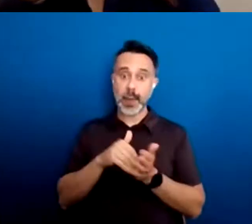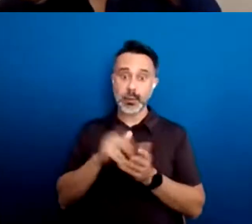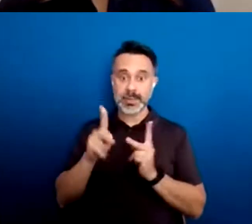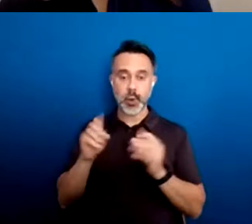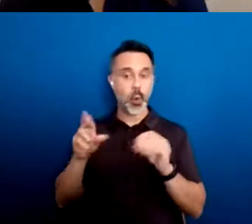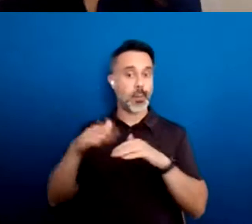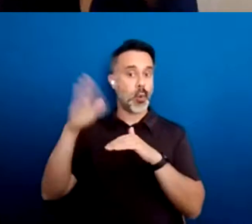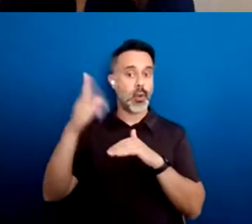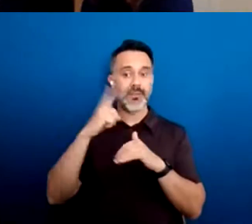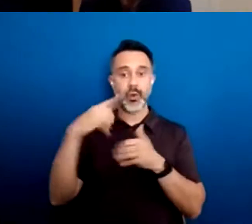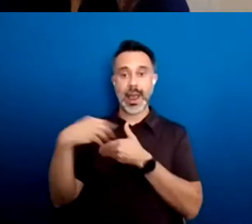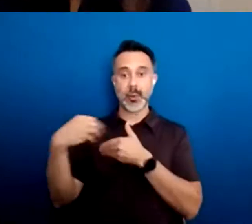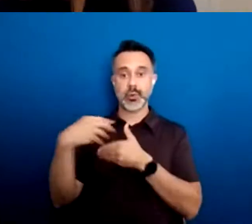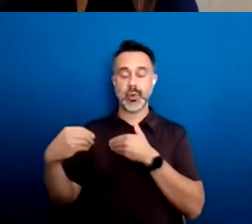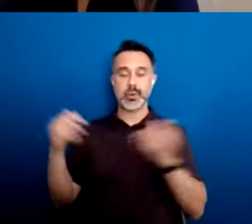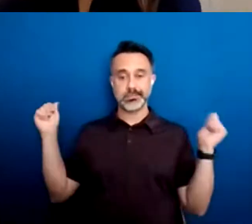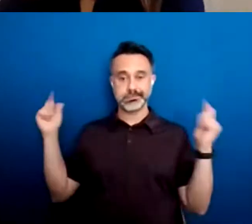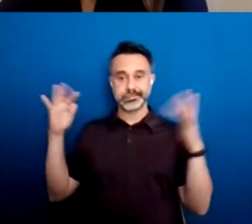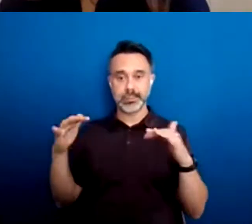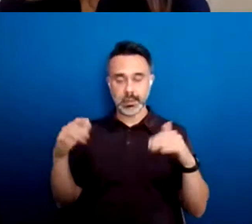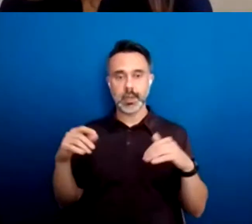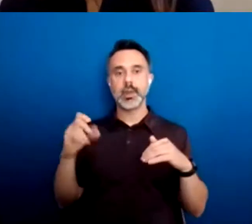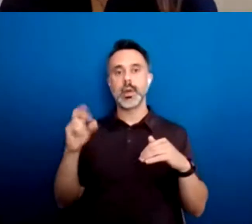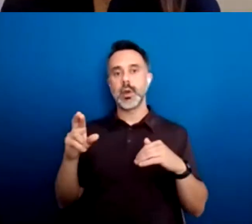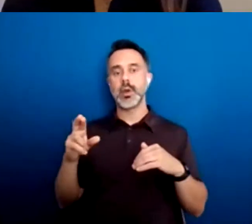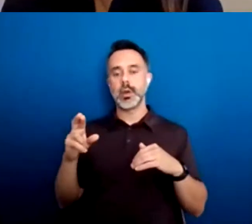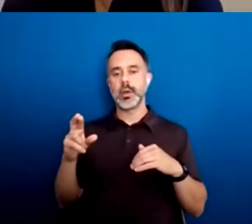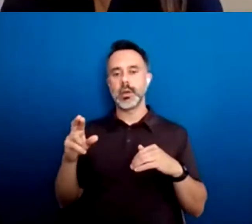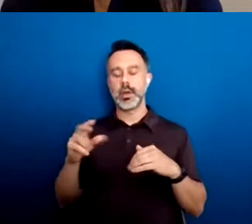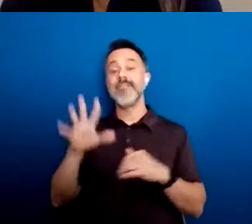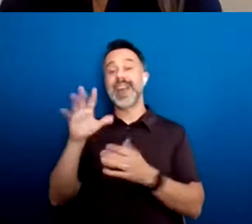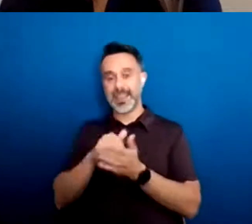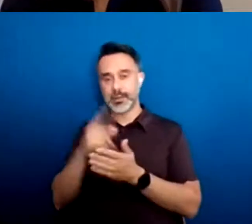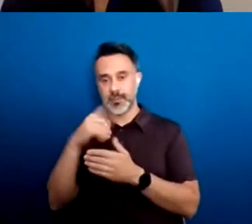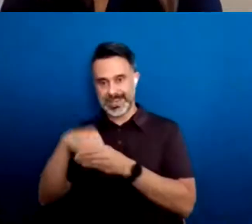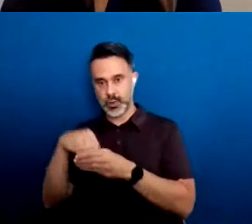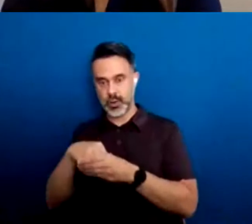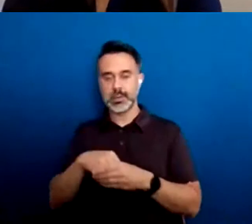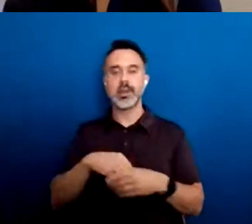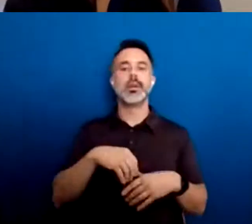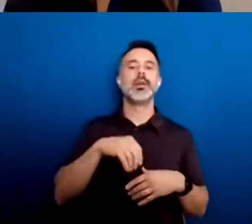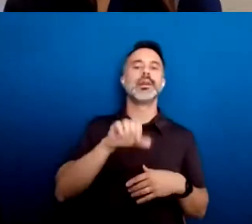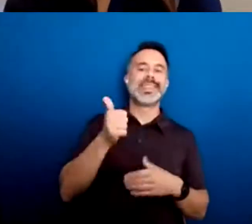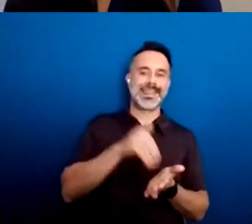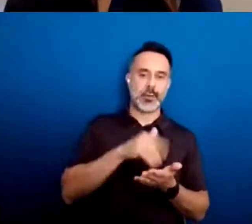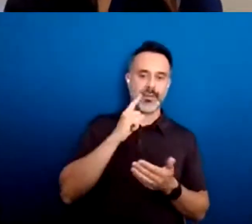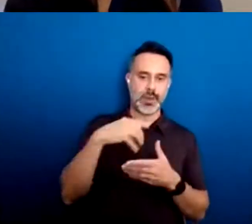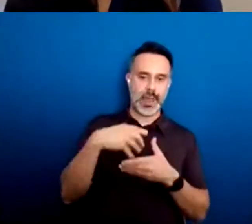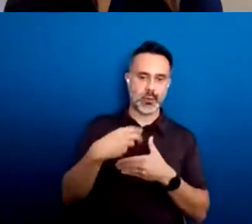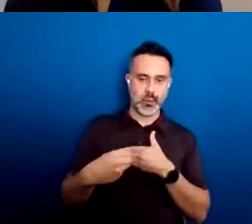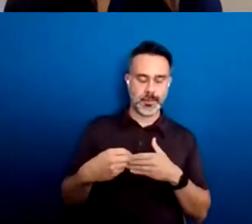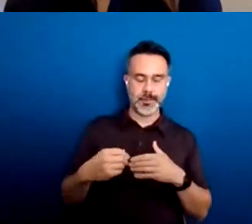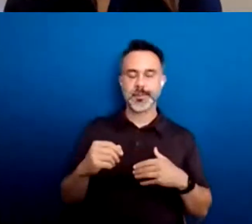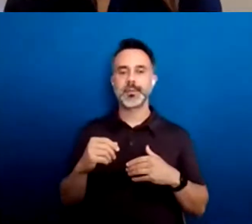outdoor event, attendance of 10,000 or greater. And in those cases, for the indoor events, the state would still require